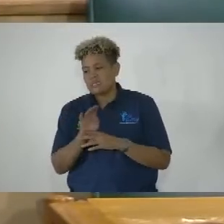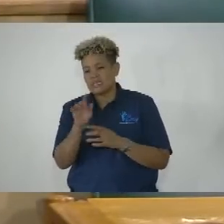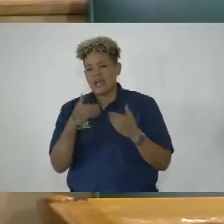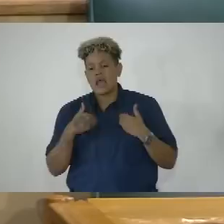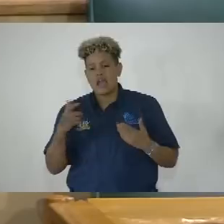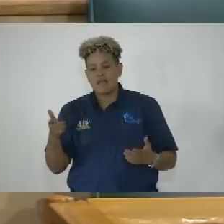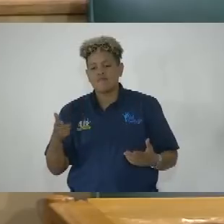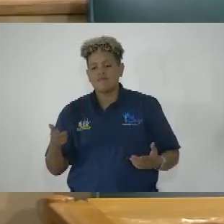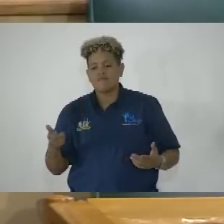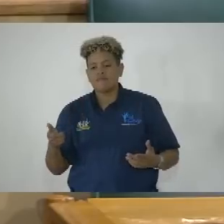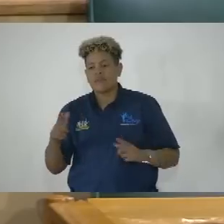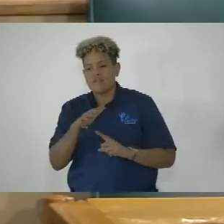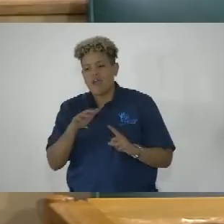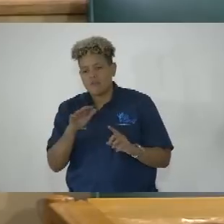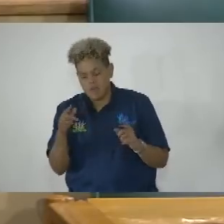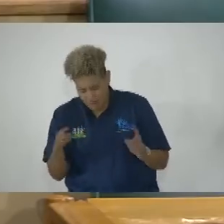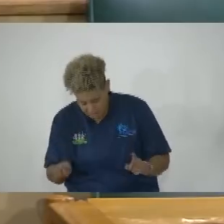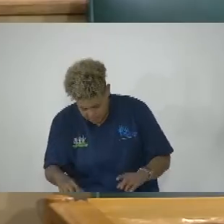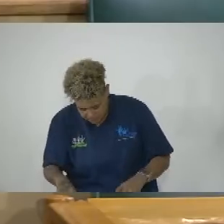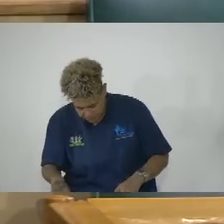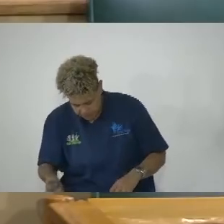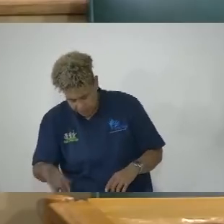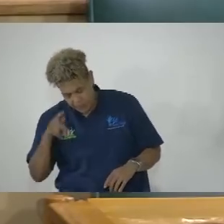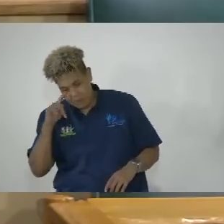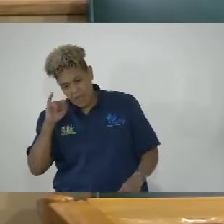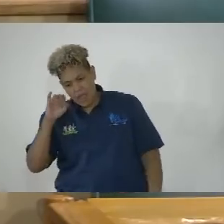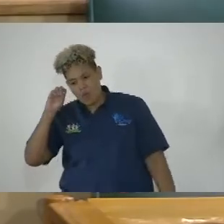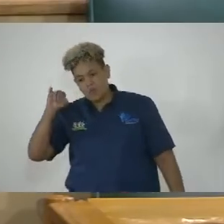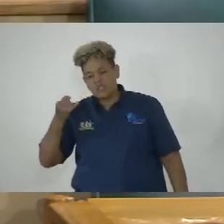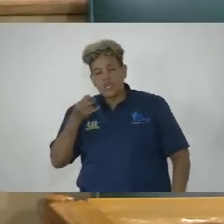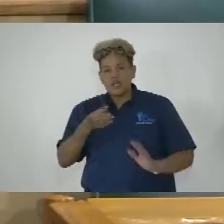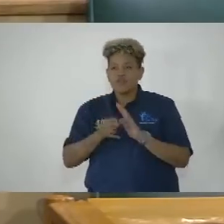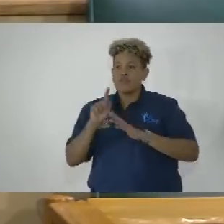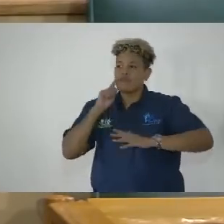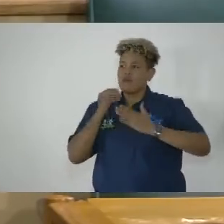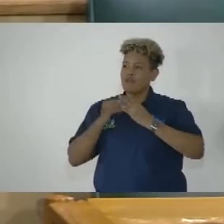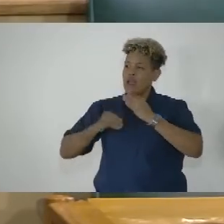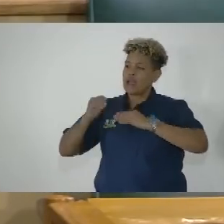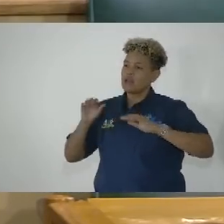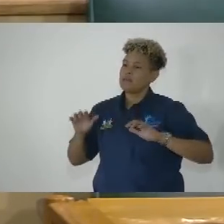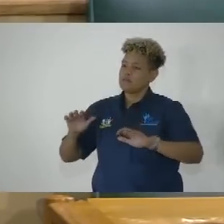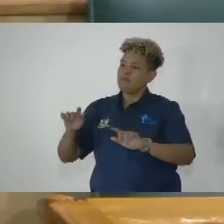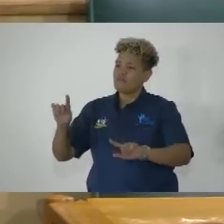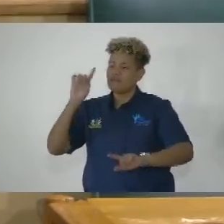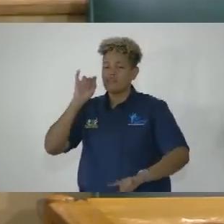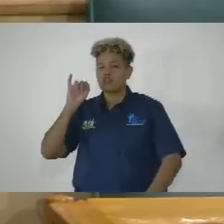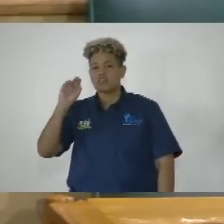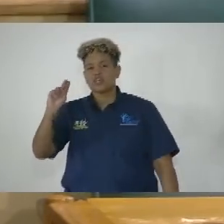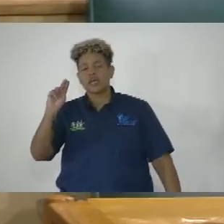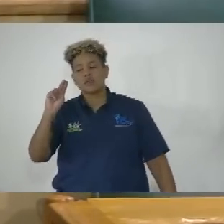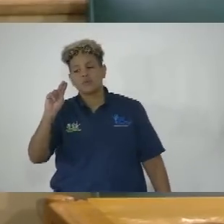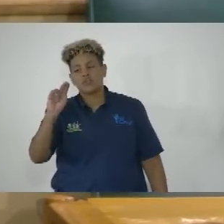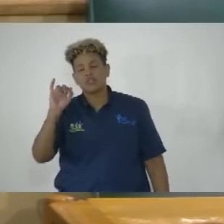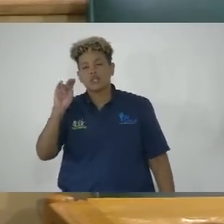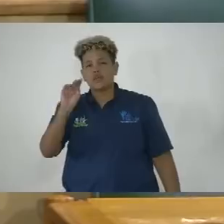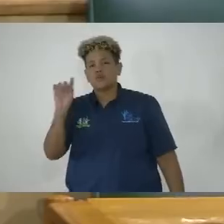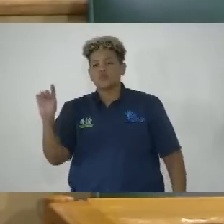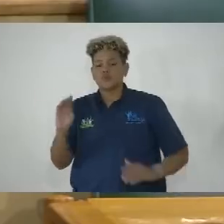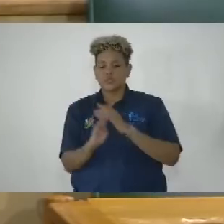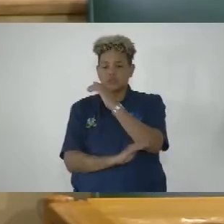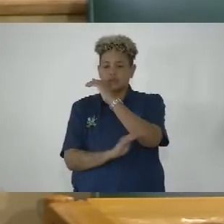on the environment. The PIOJ's review of economic performance for the January to